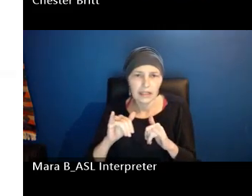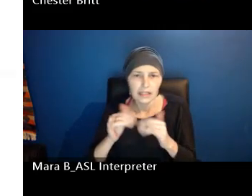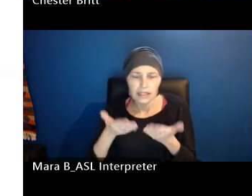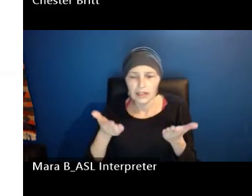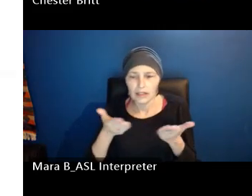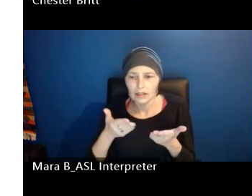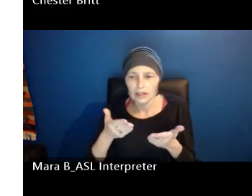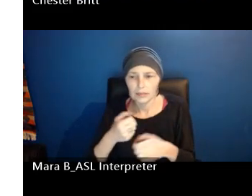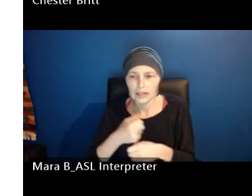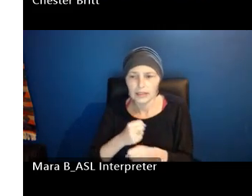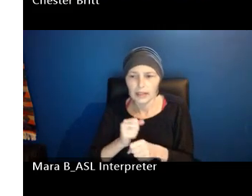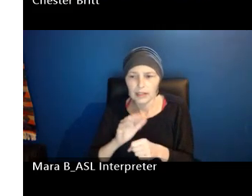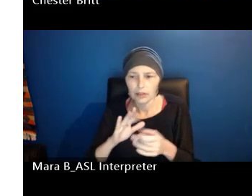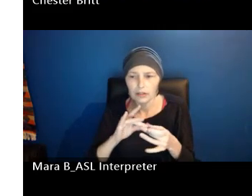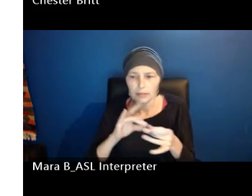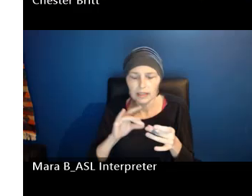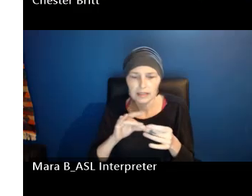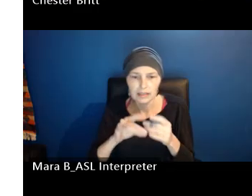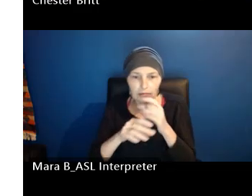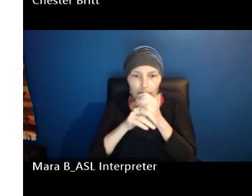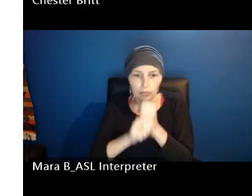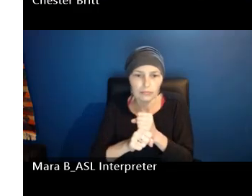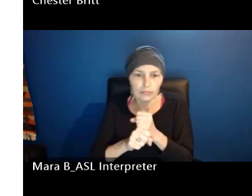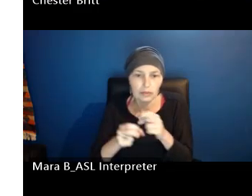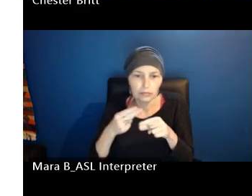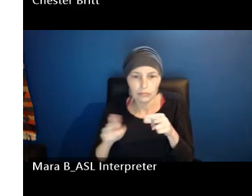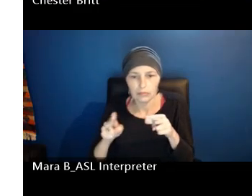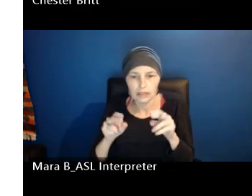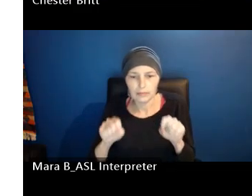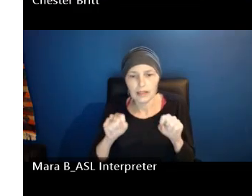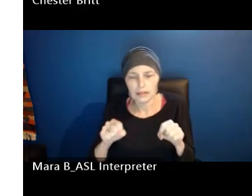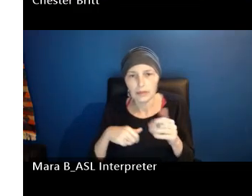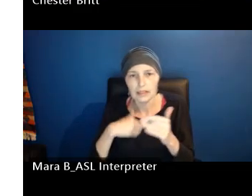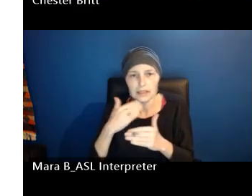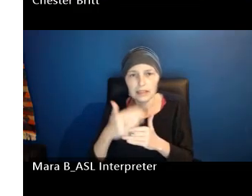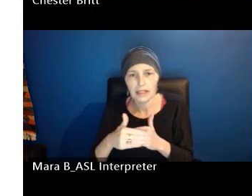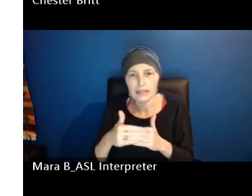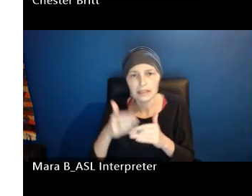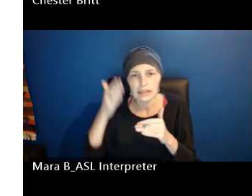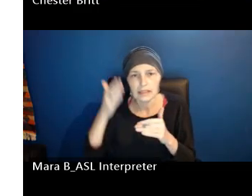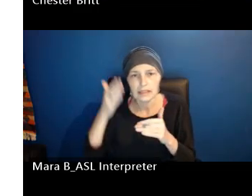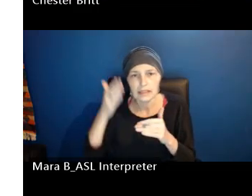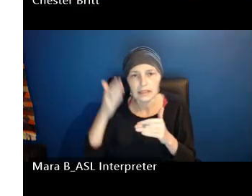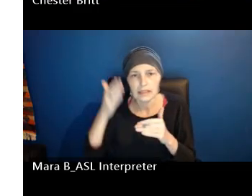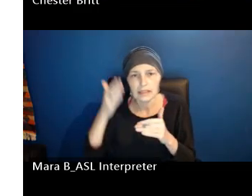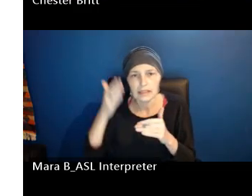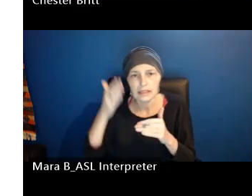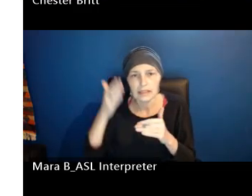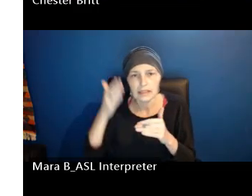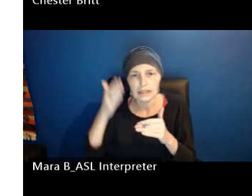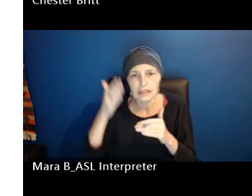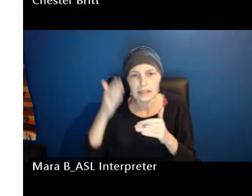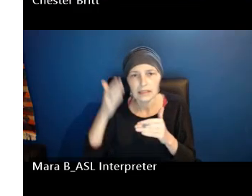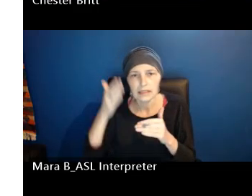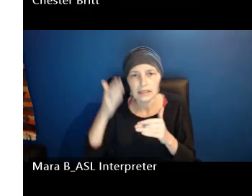as concise as possible, we'll just keep going through them. So our next speaker is listed as